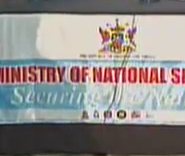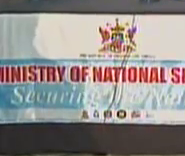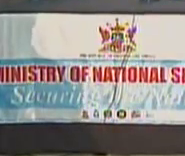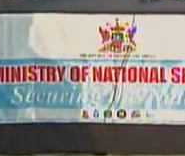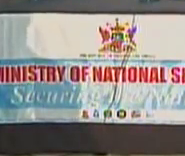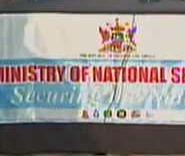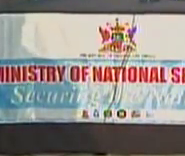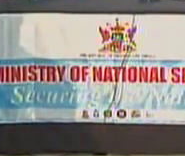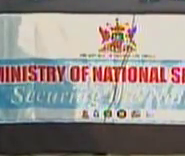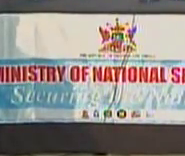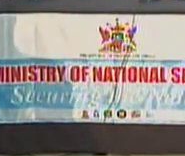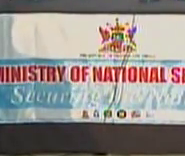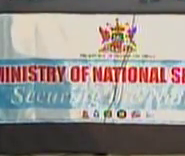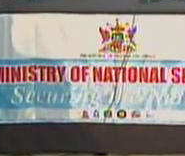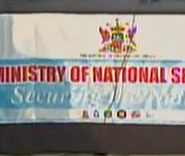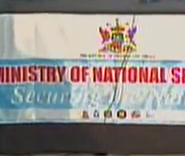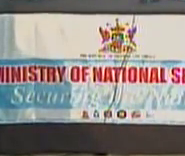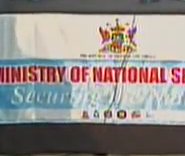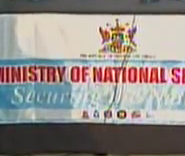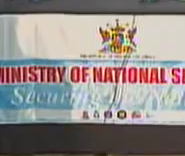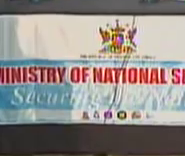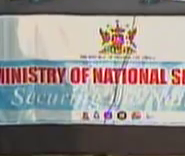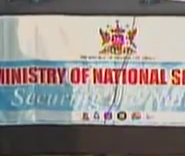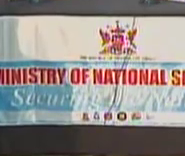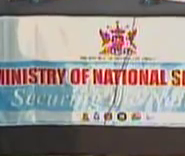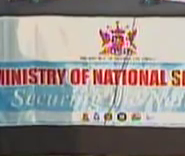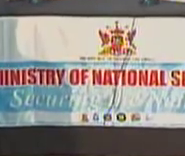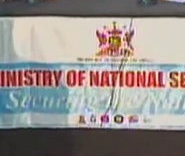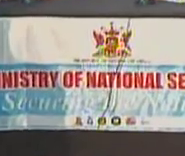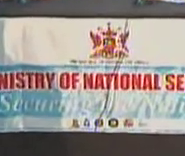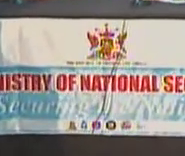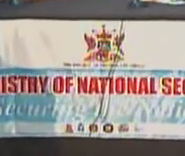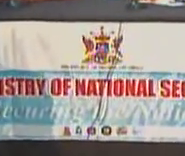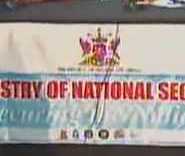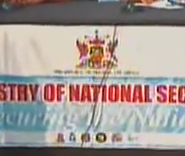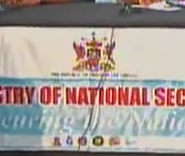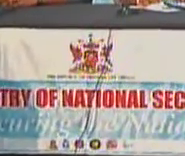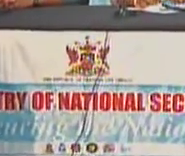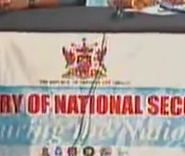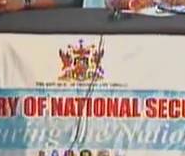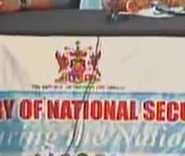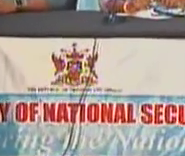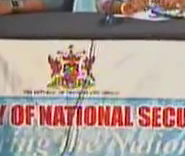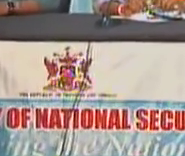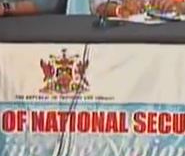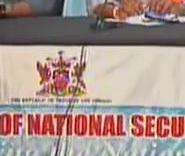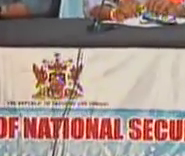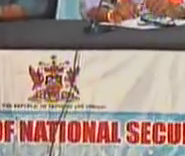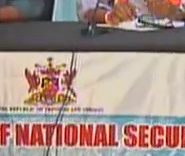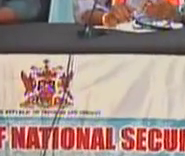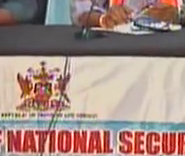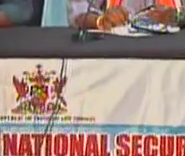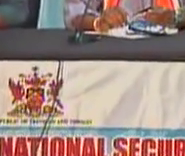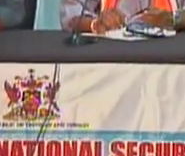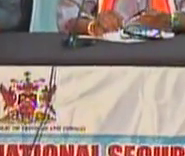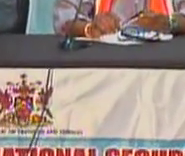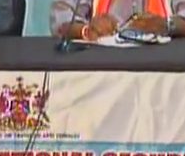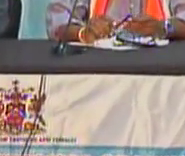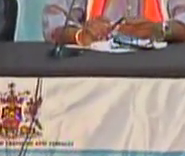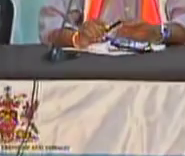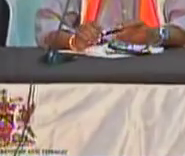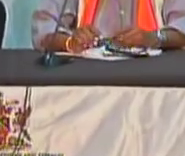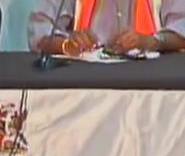as we've been doing over the past few days, an update on where we are coming out of the recent natural